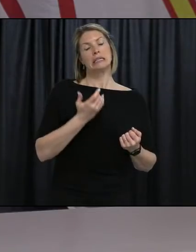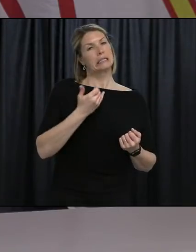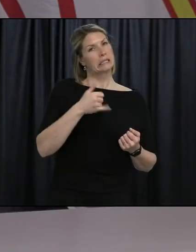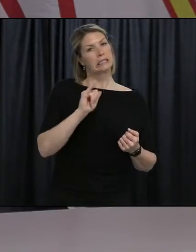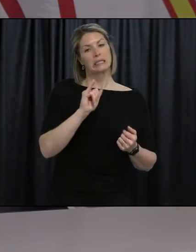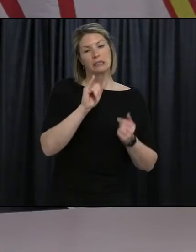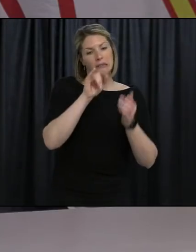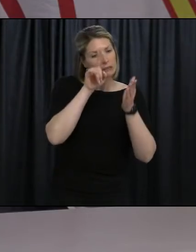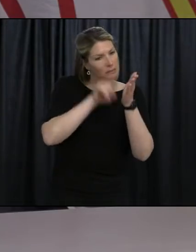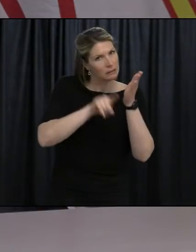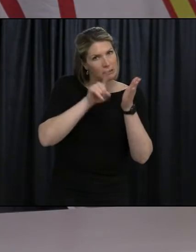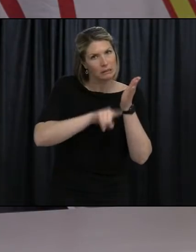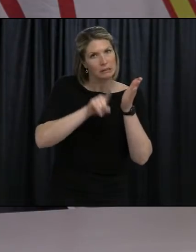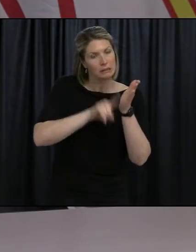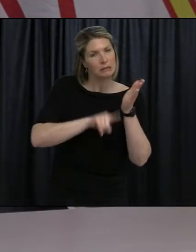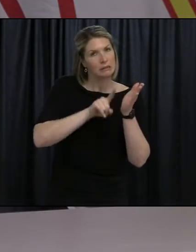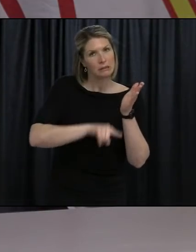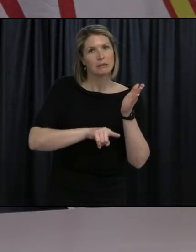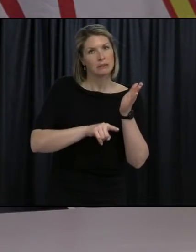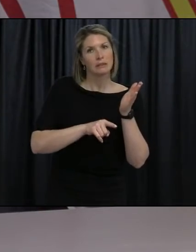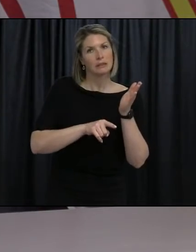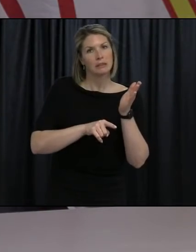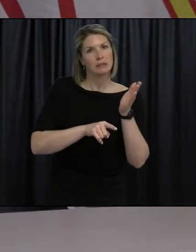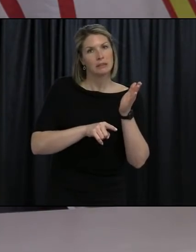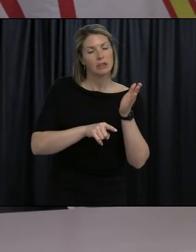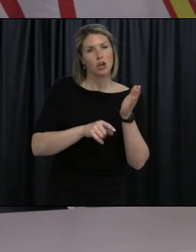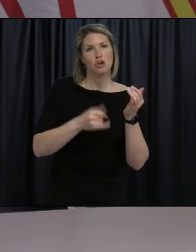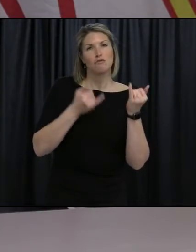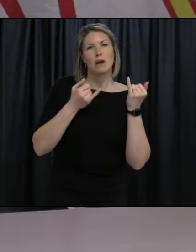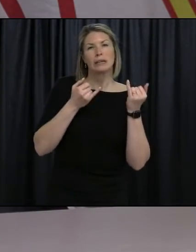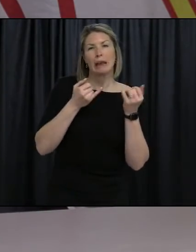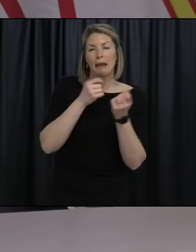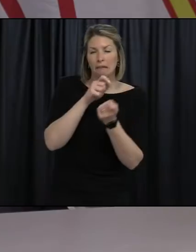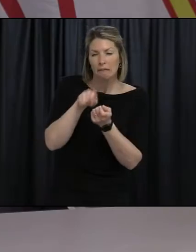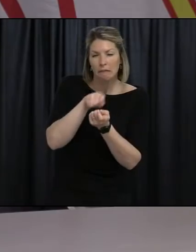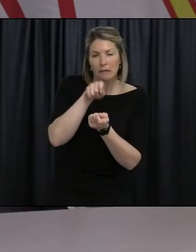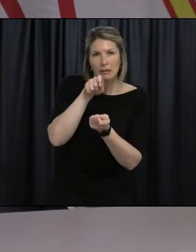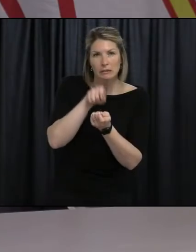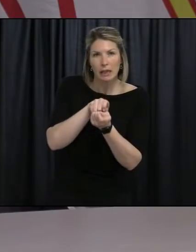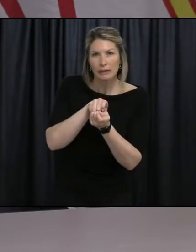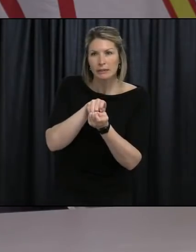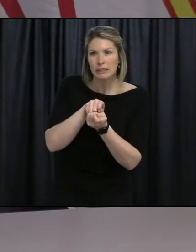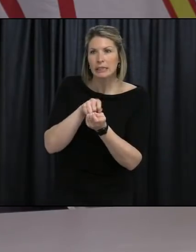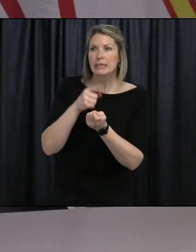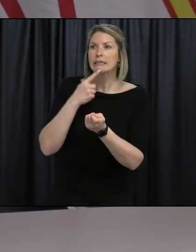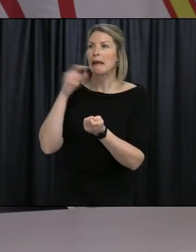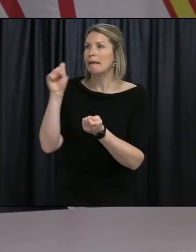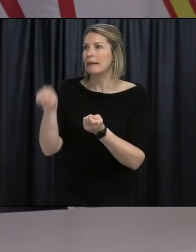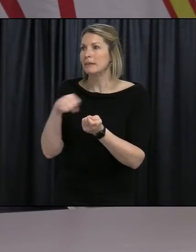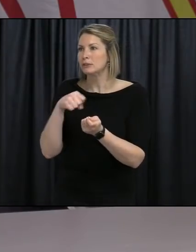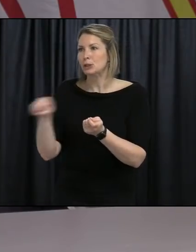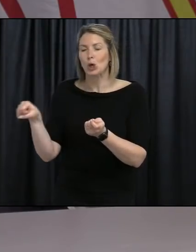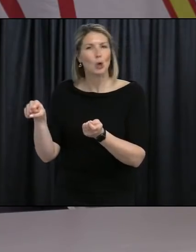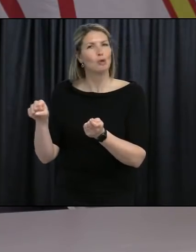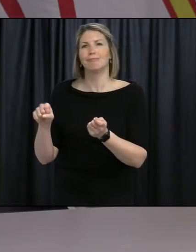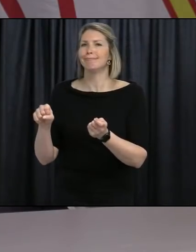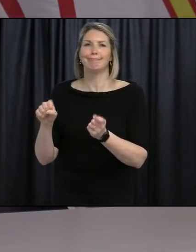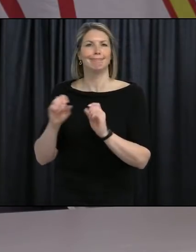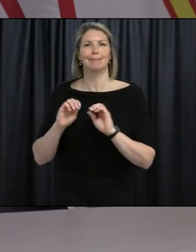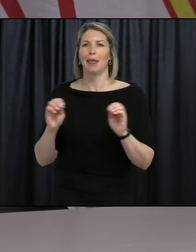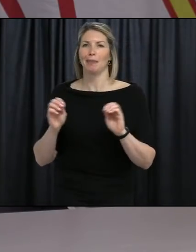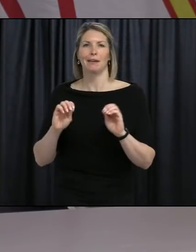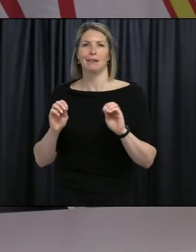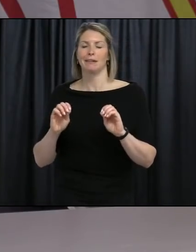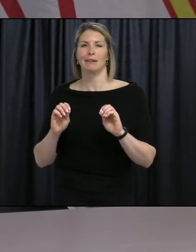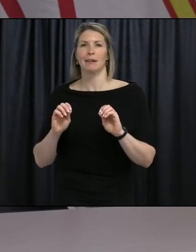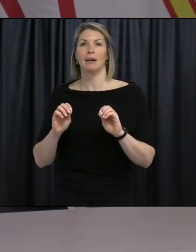should say, into that is still ongoing. I don't know that we have anything definitive at this time. We do know that certainly there is a